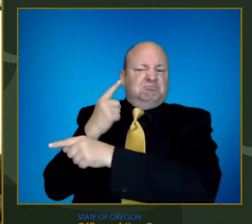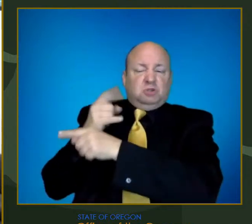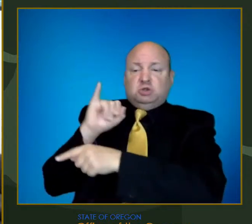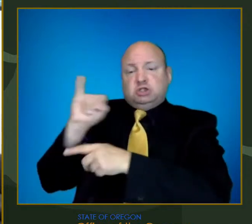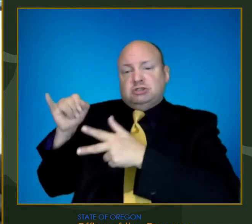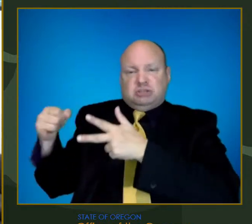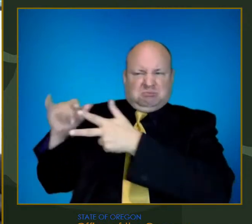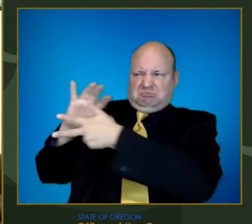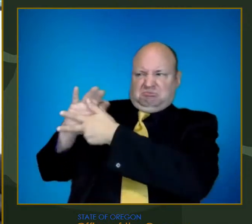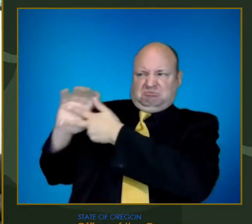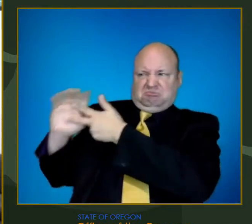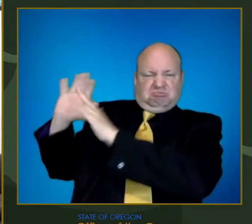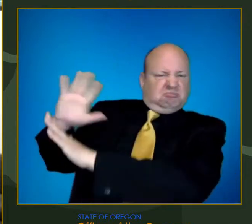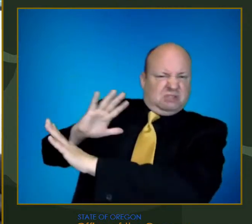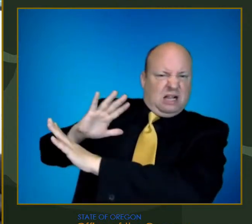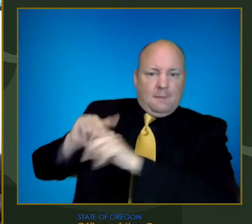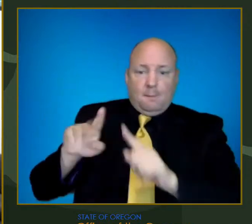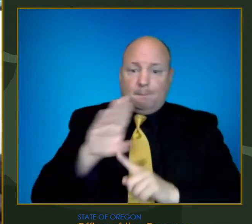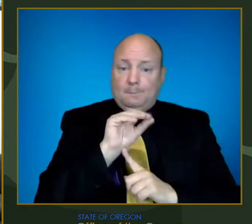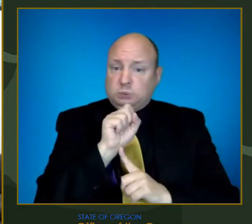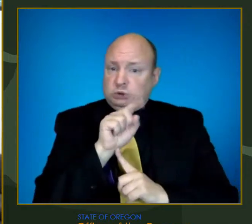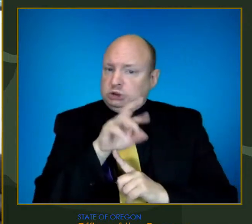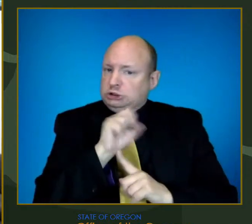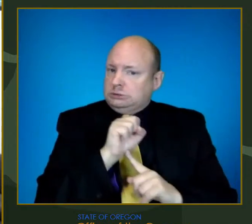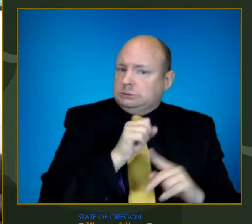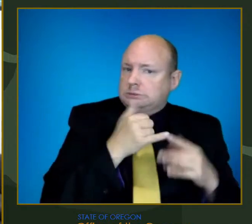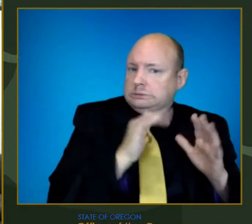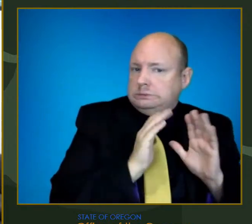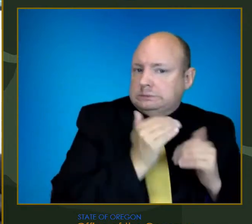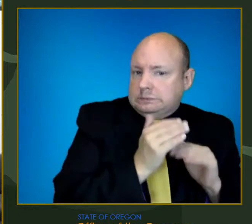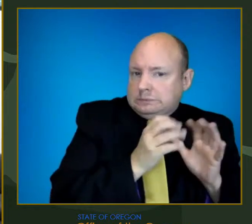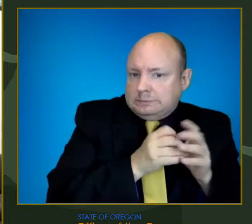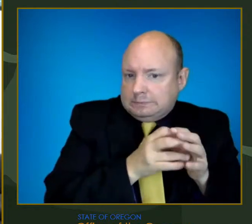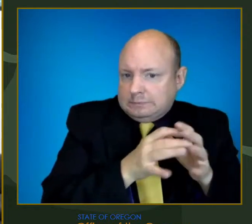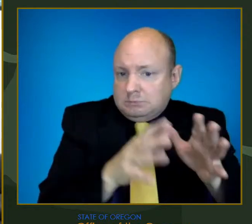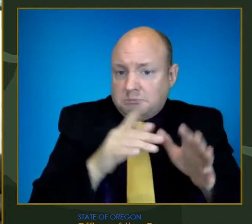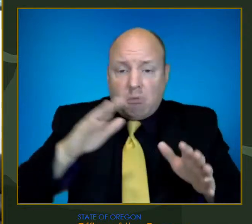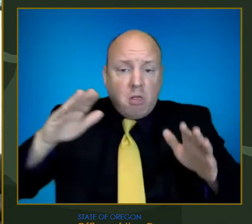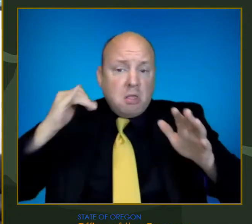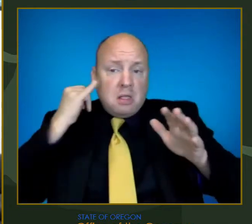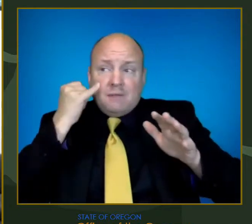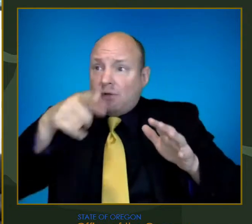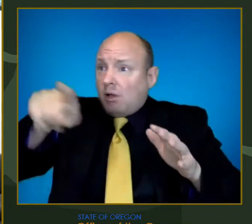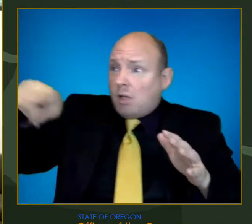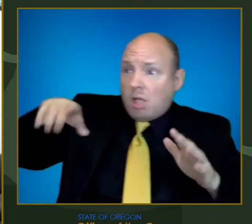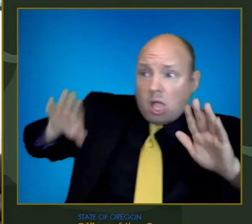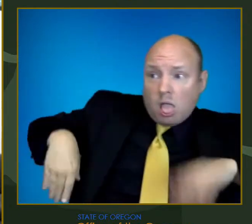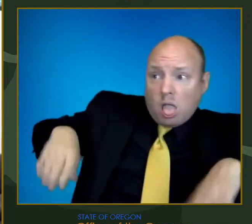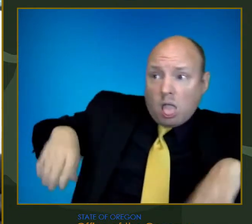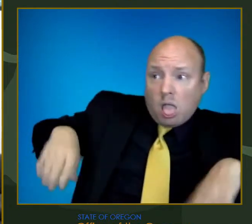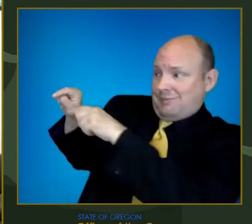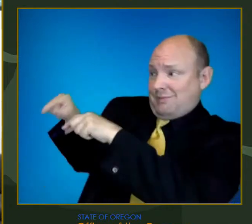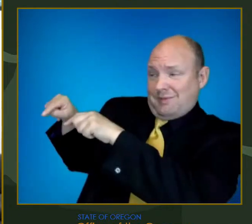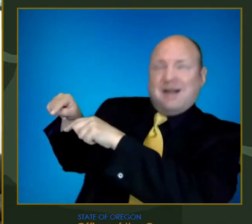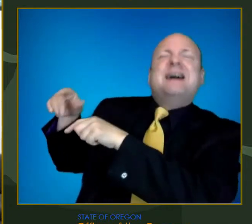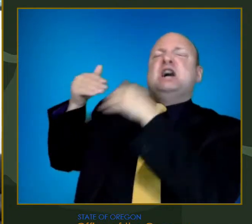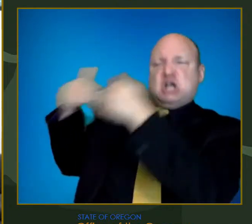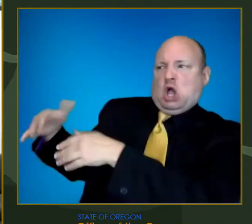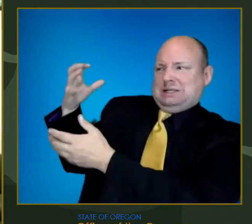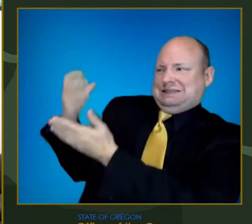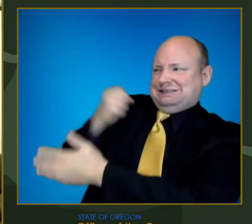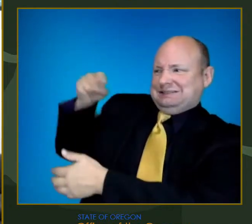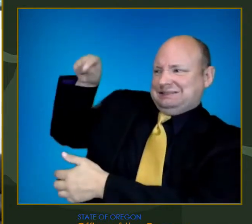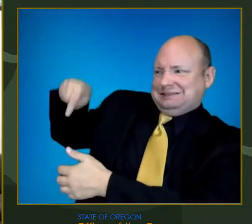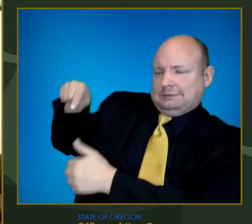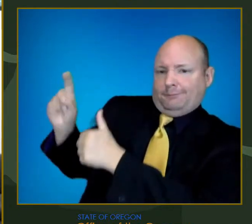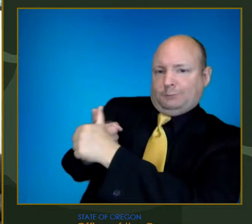a shot, which is a good reminder for people who haven't gotten one yet, that you're actually still the #1 priority, even before we get to boosters.